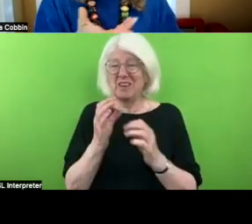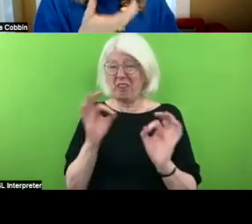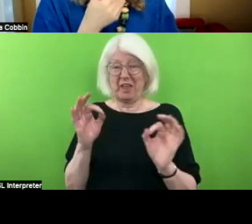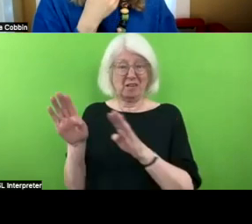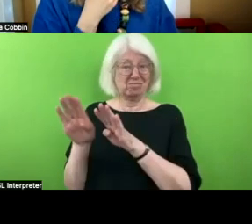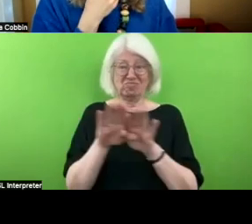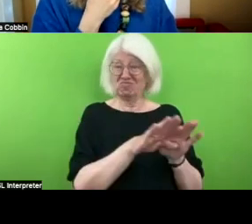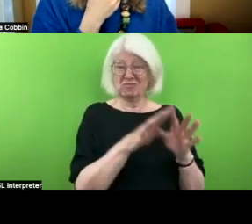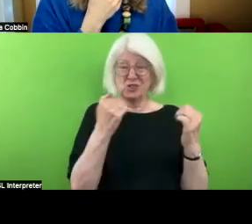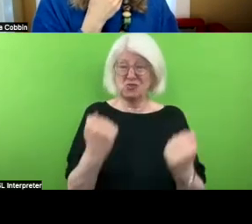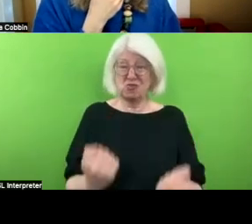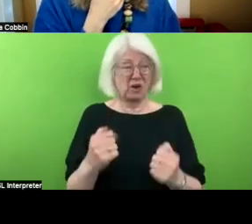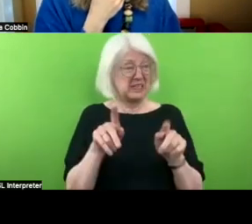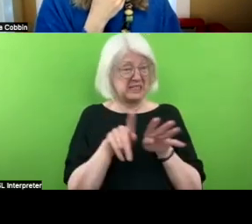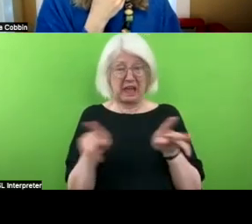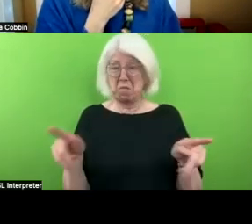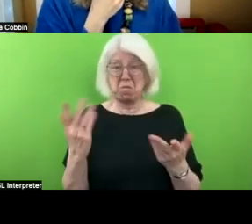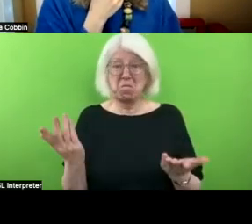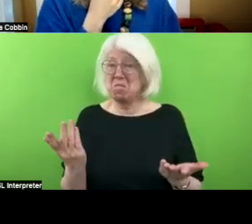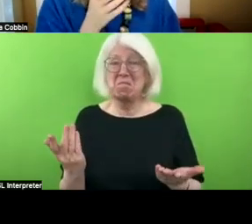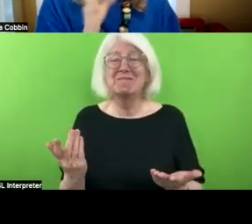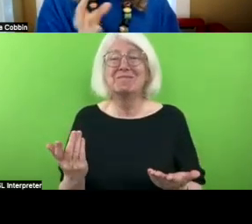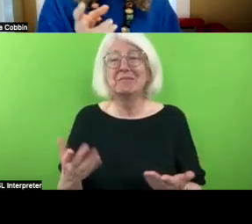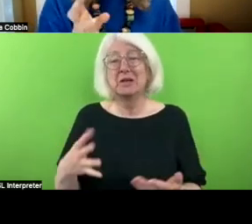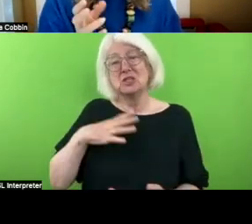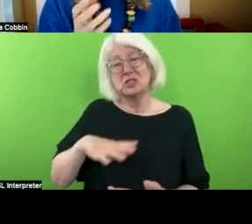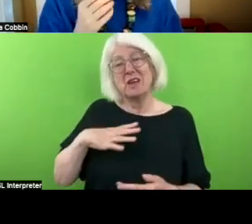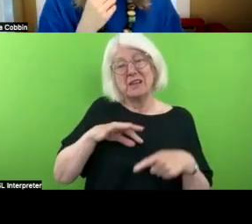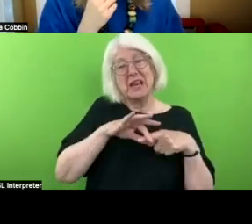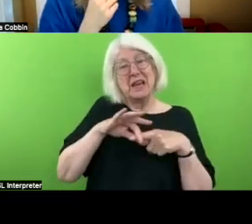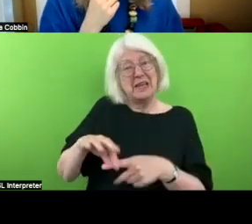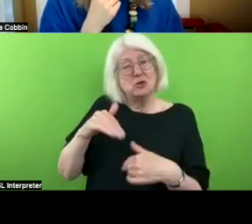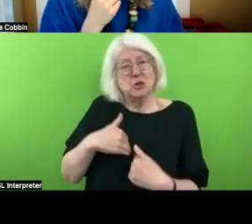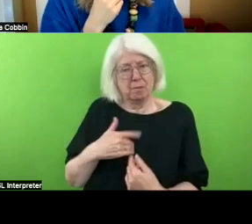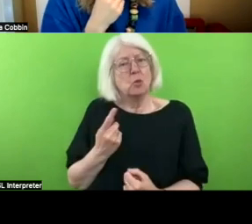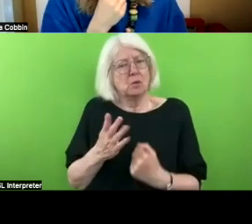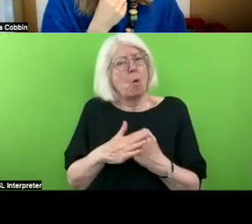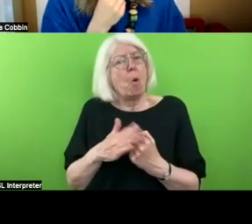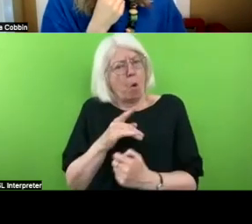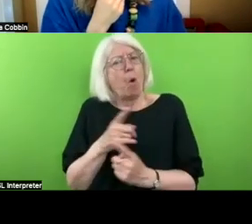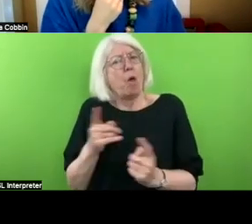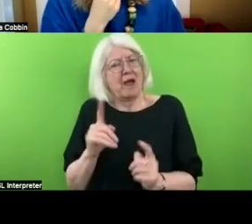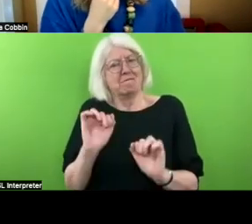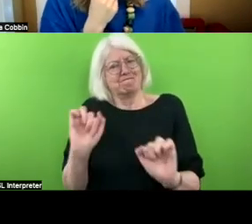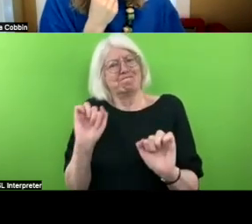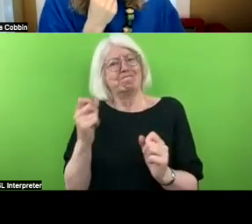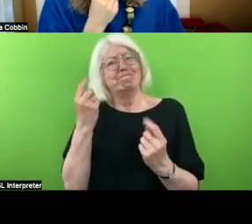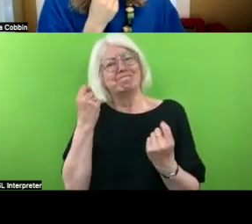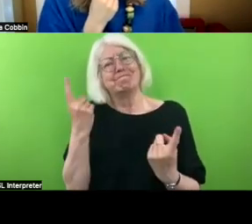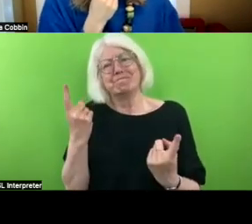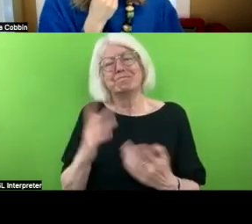coming strongly across the group. As I say, servant leadership, if anything, was more predominant, but not